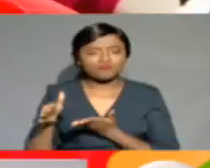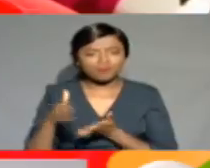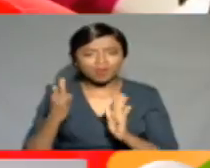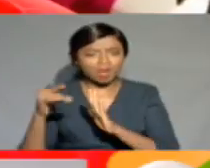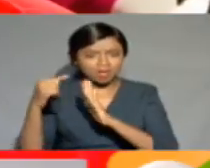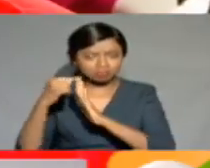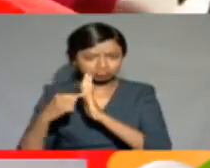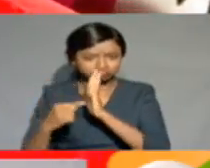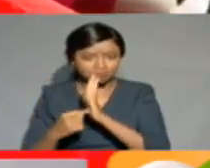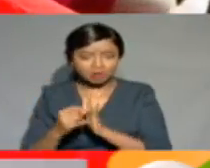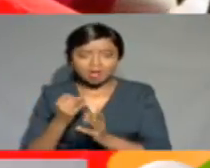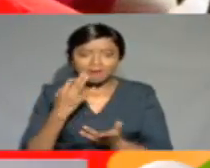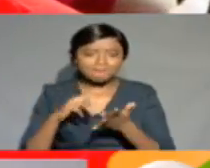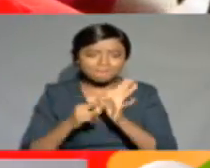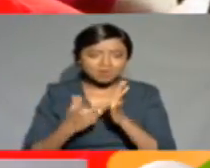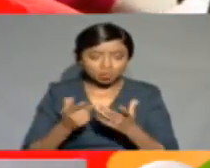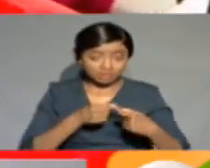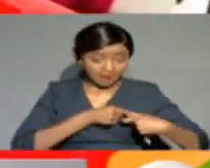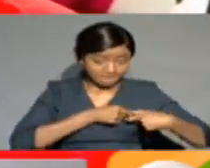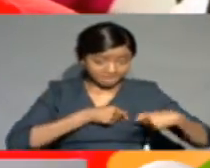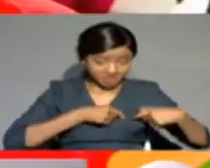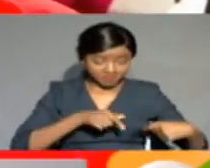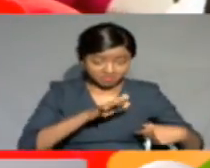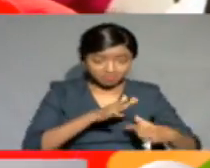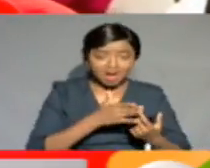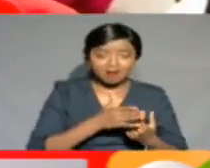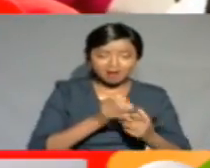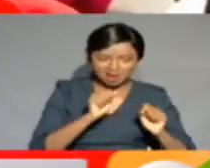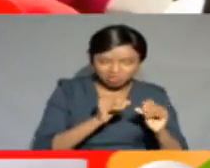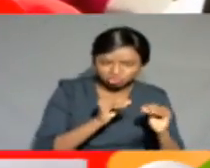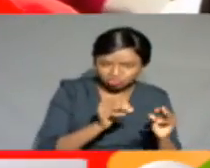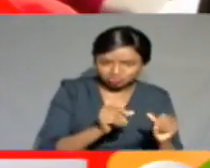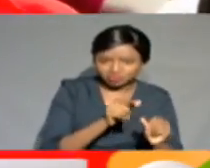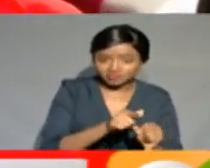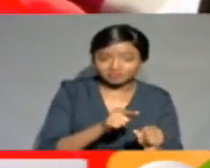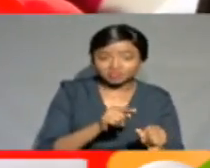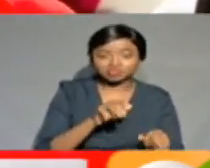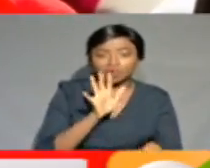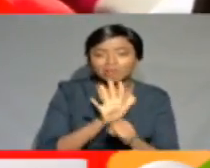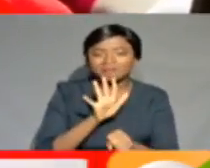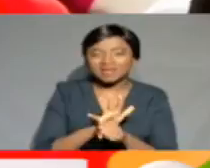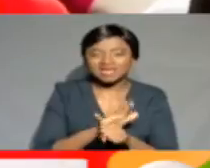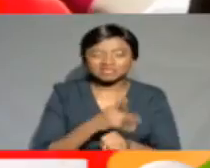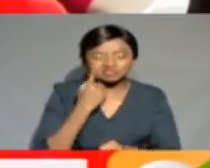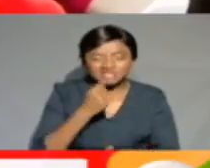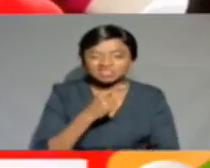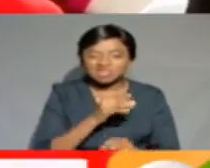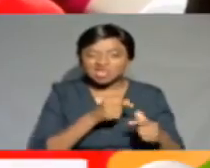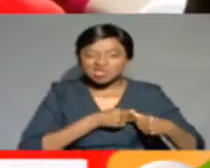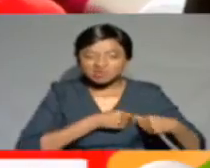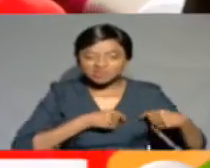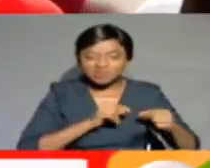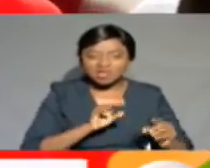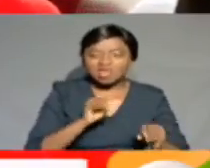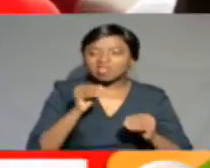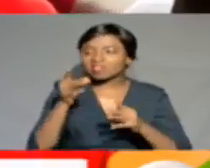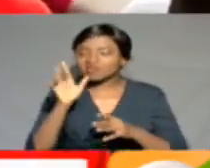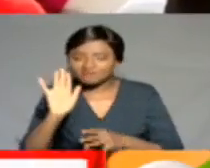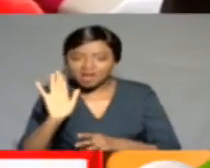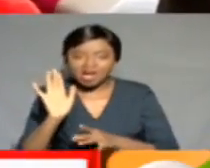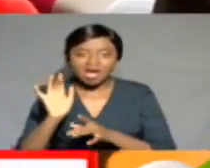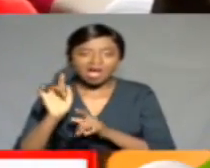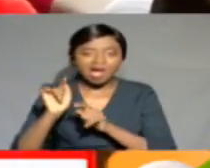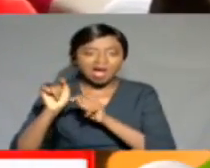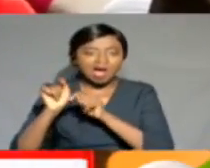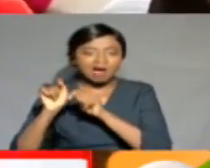like, junior prefects are supposed to handle the situation. So in most cases, you don't find the cases getting to the administration or to the